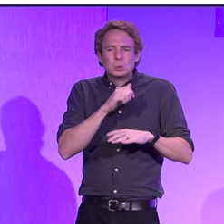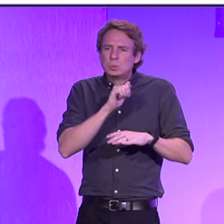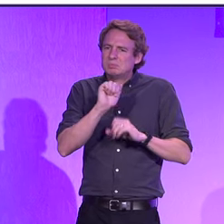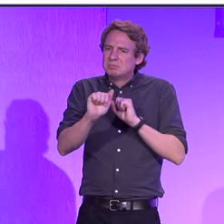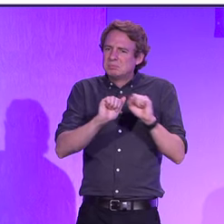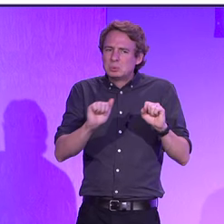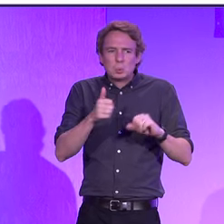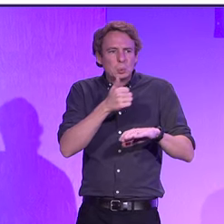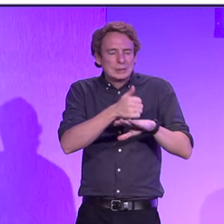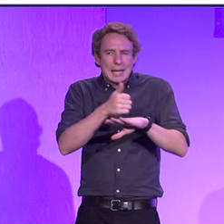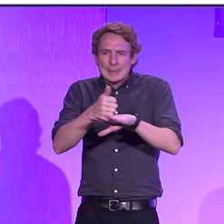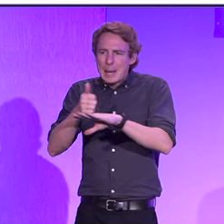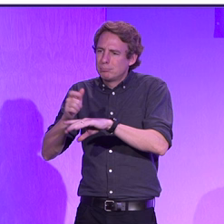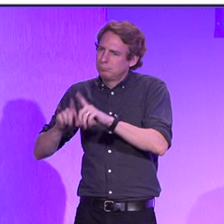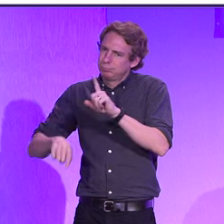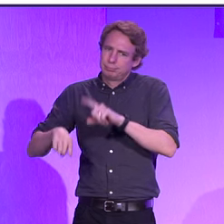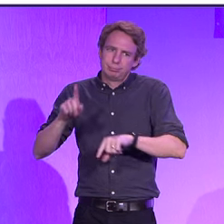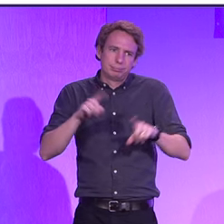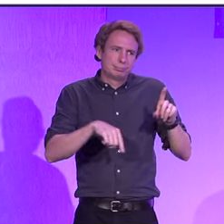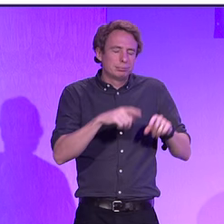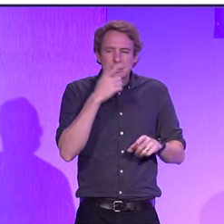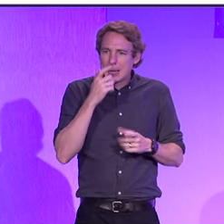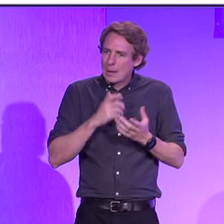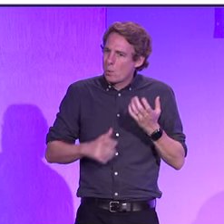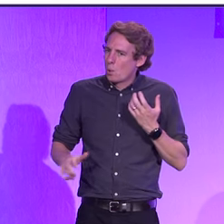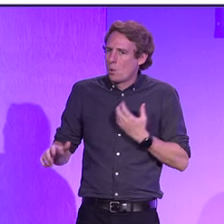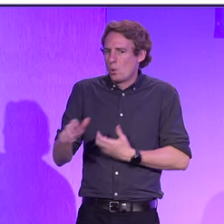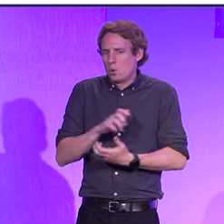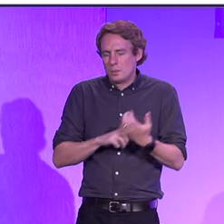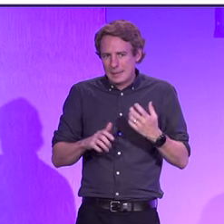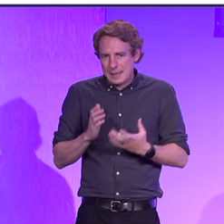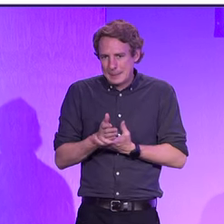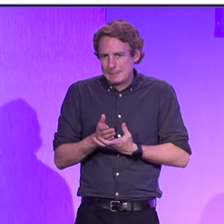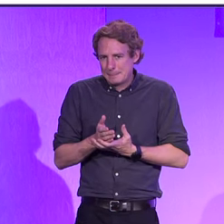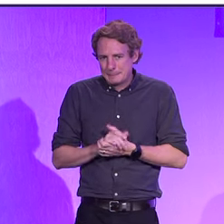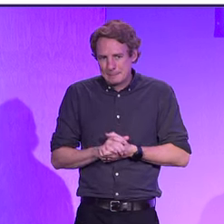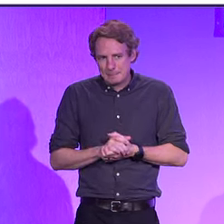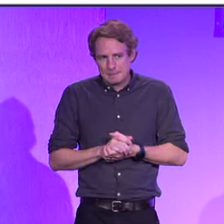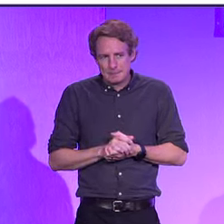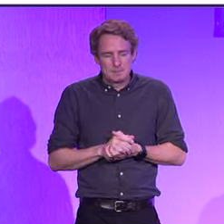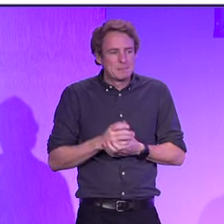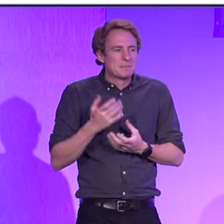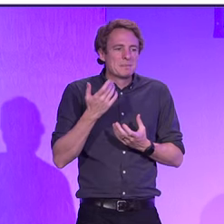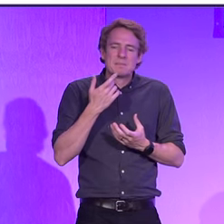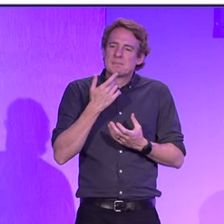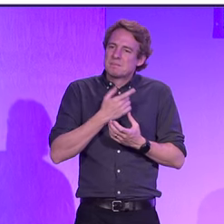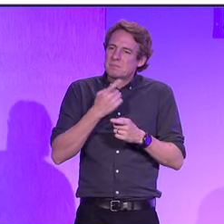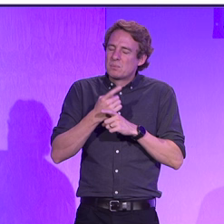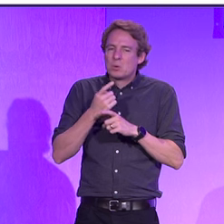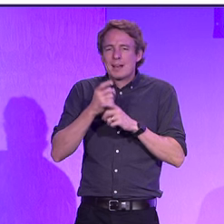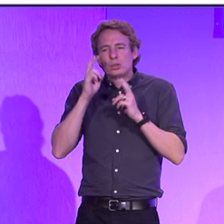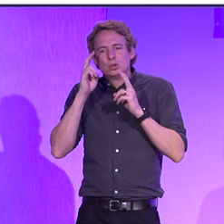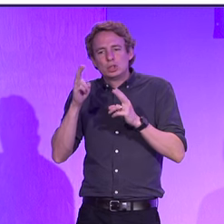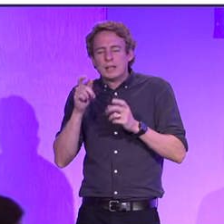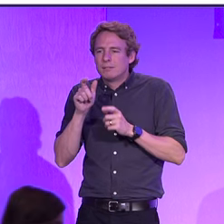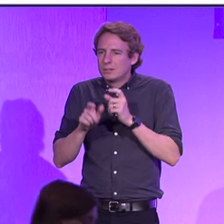very different and it can get very complicated. And he goes on to kind of talk about some of like Chef's